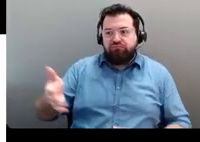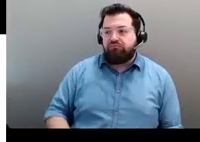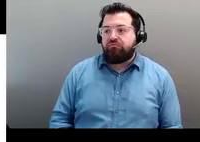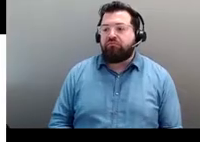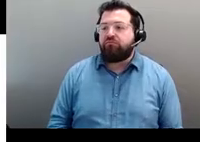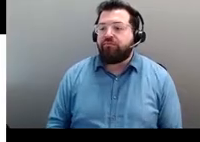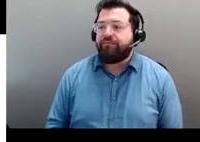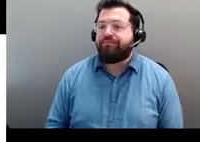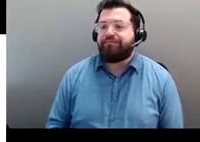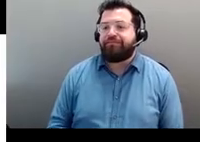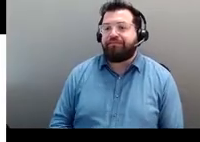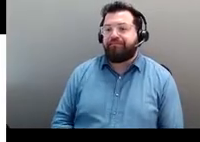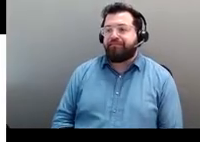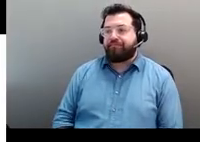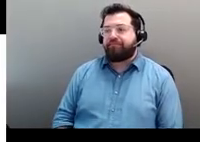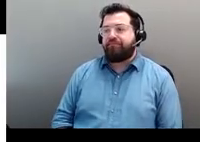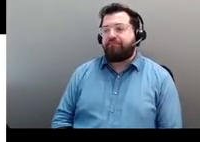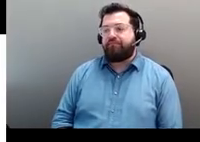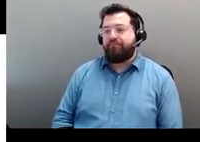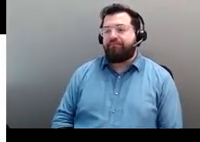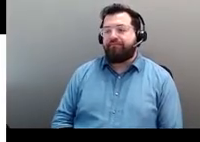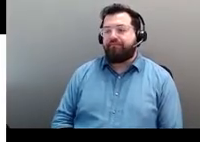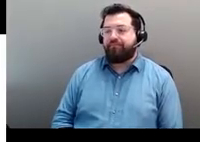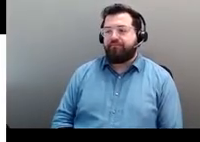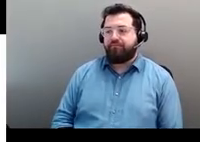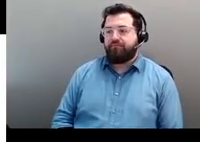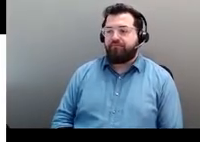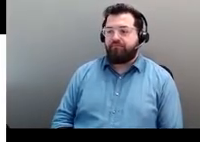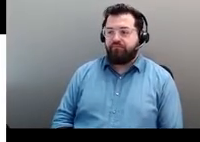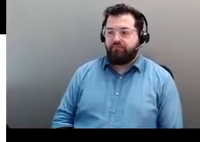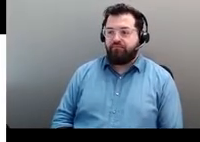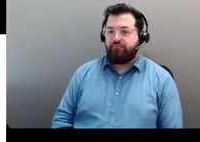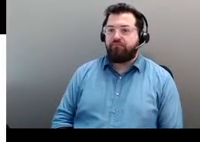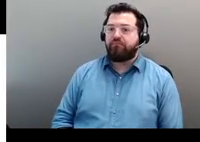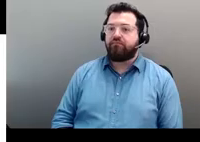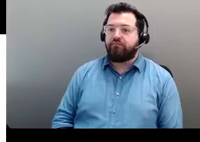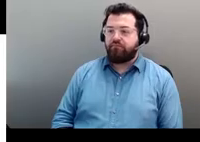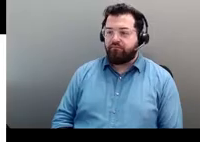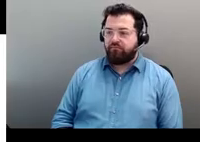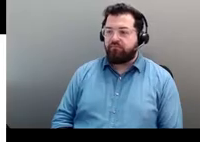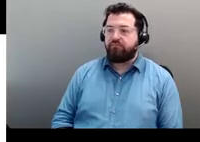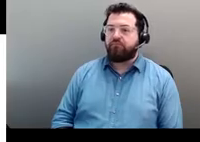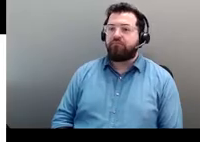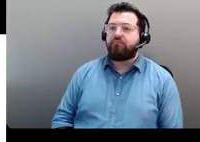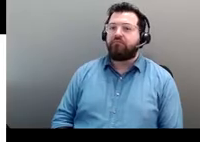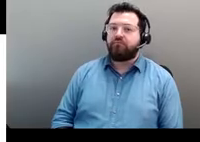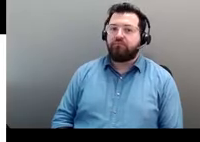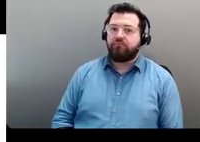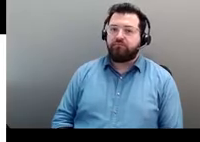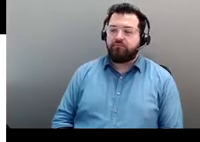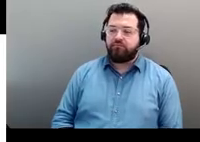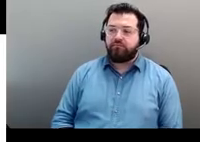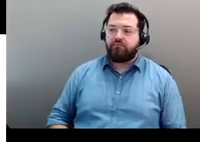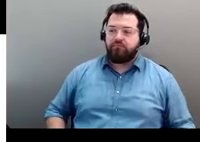You're here because of this conversation. We met talking about social media, which in a way was first contact with a runaway AI optimizing for